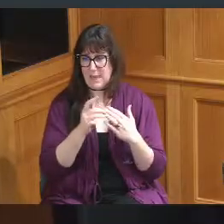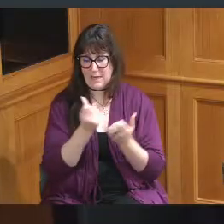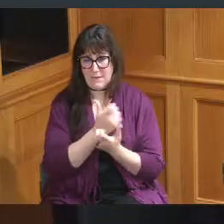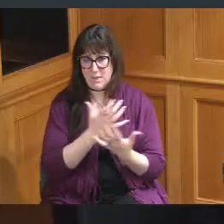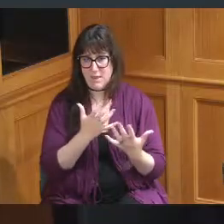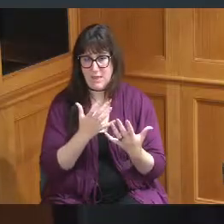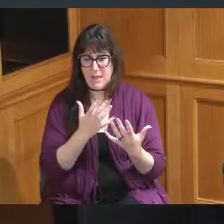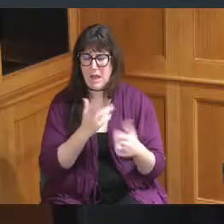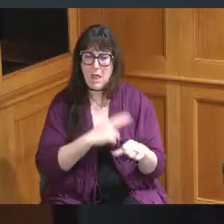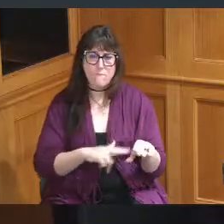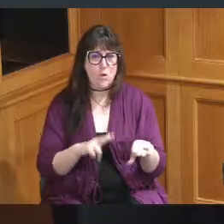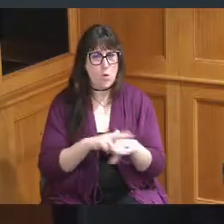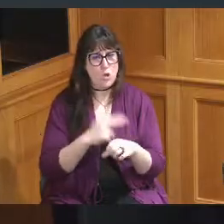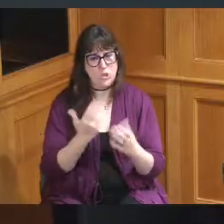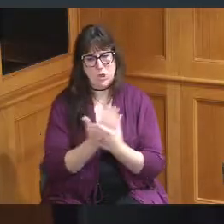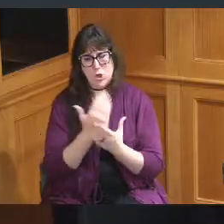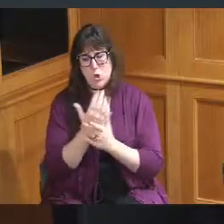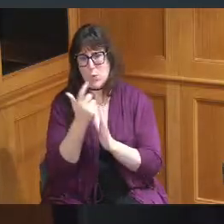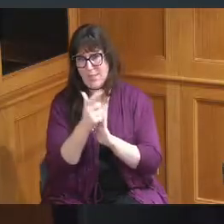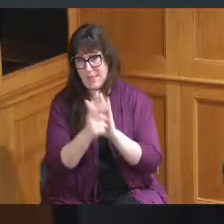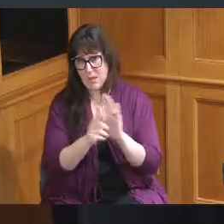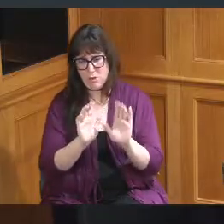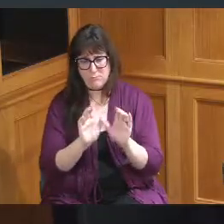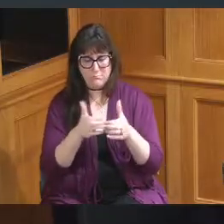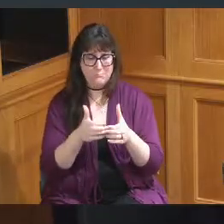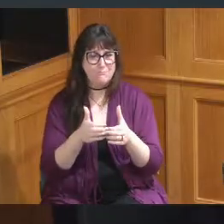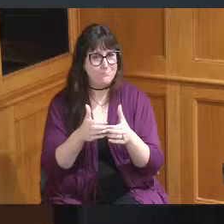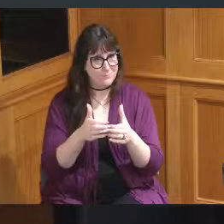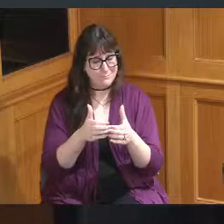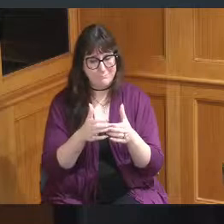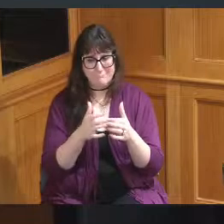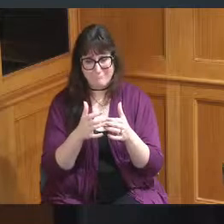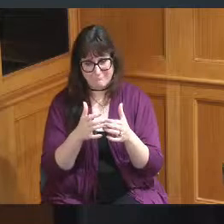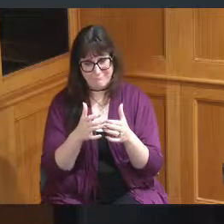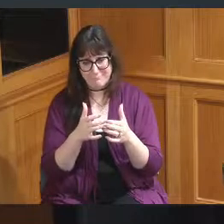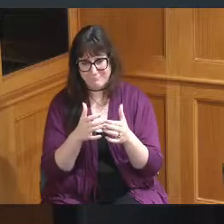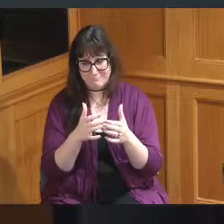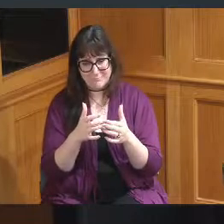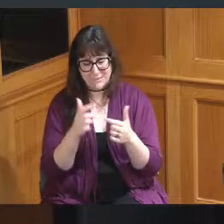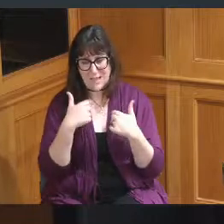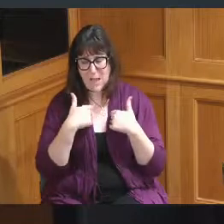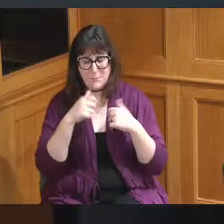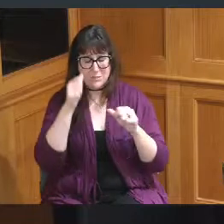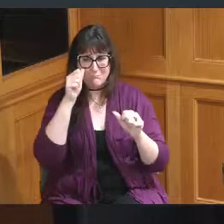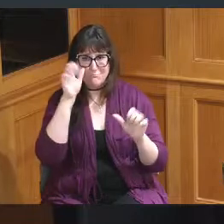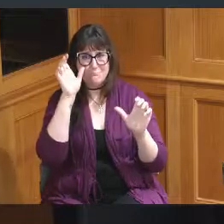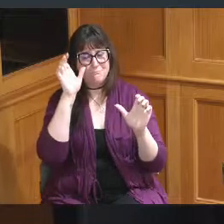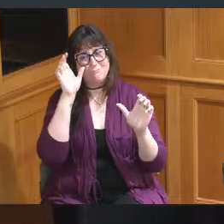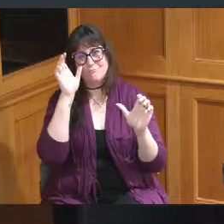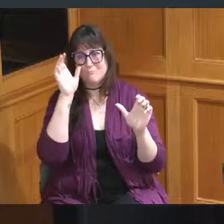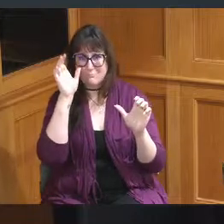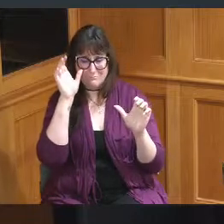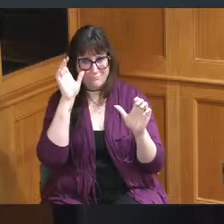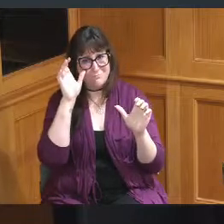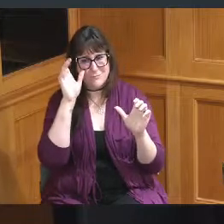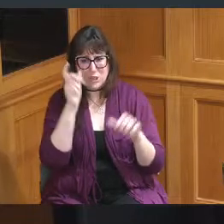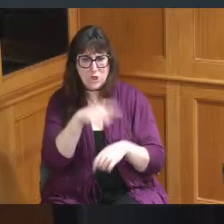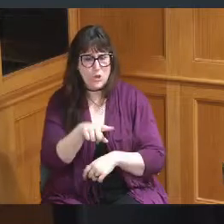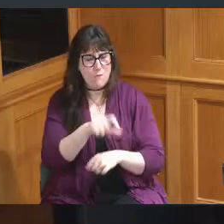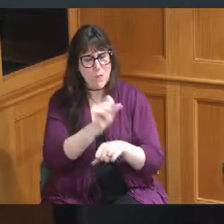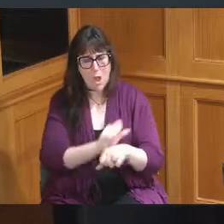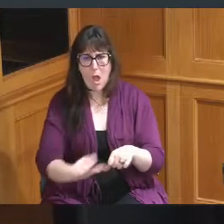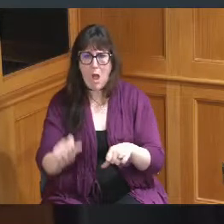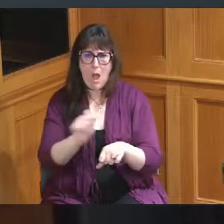got this new legal team in, I'm just, I guess the word is flabbergasted, how hard you guys have been working. So I